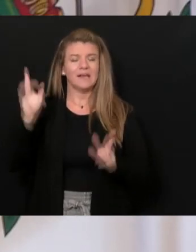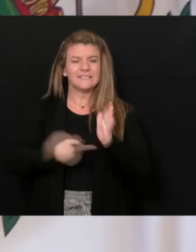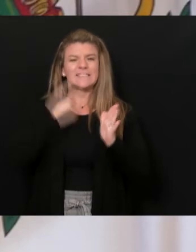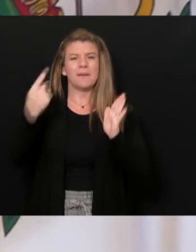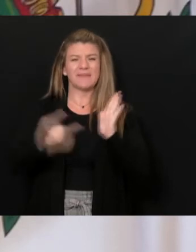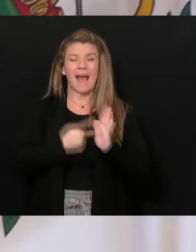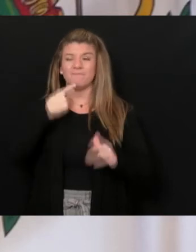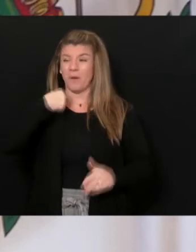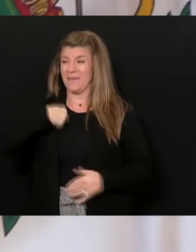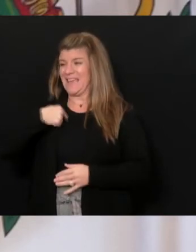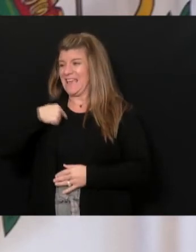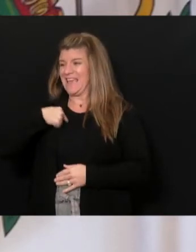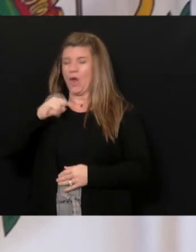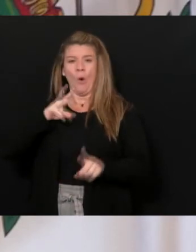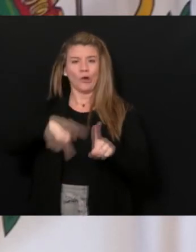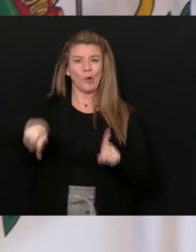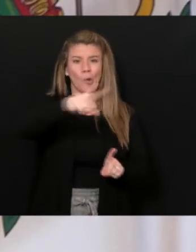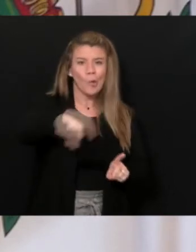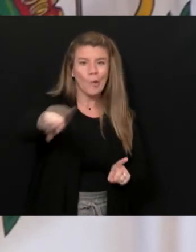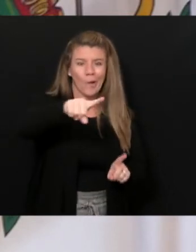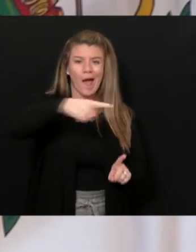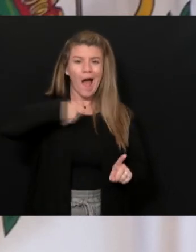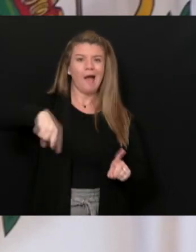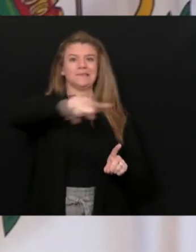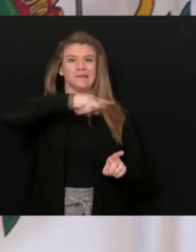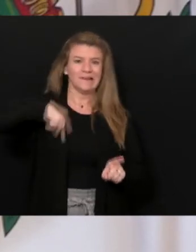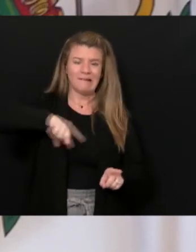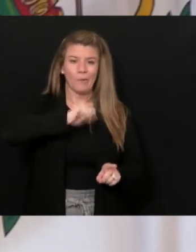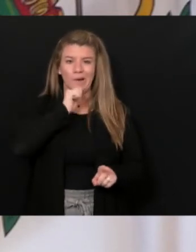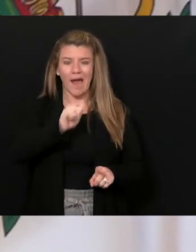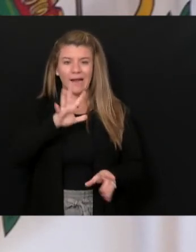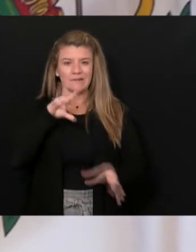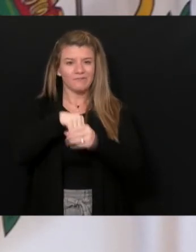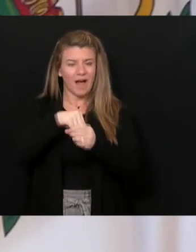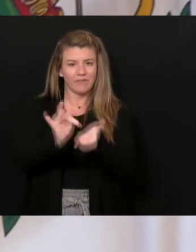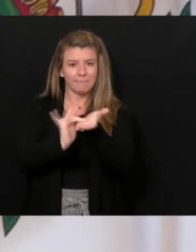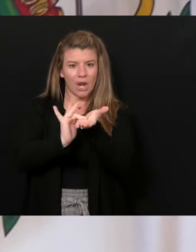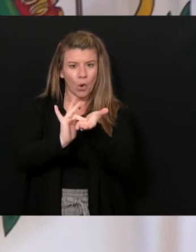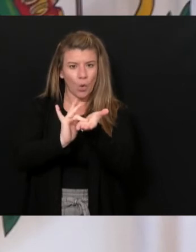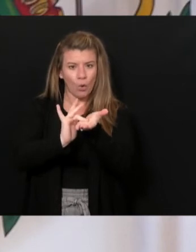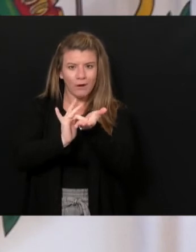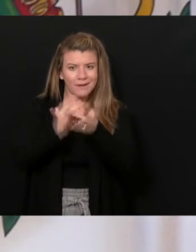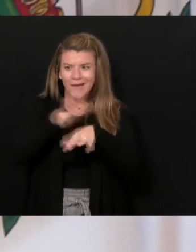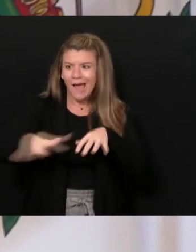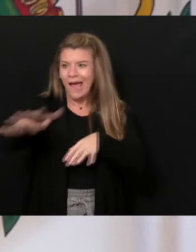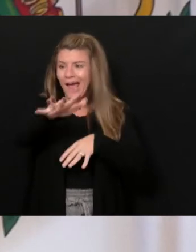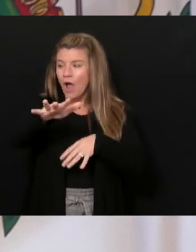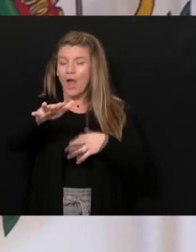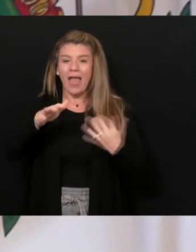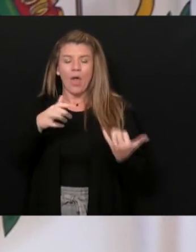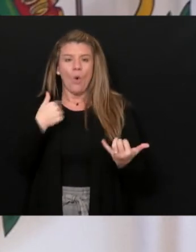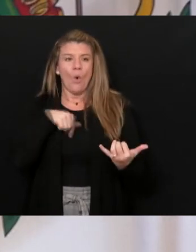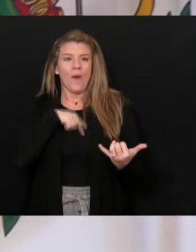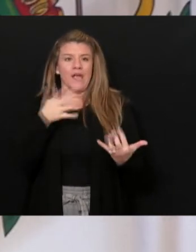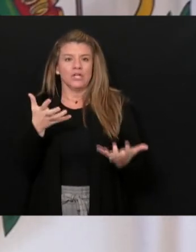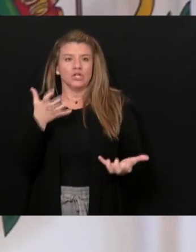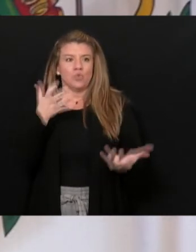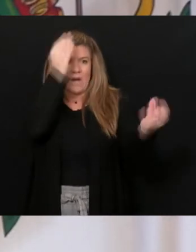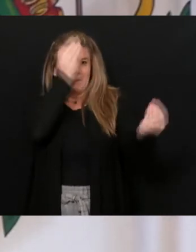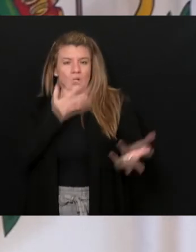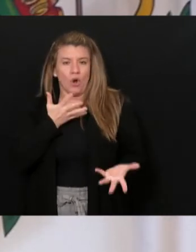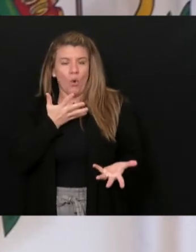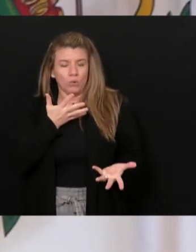me or for us out there in the world that aren't from a medical field, We just want to be told how it